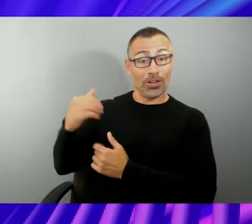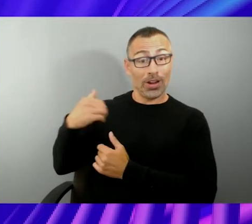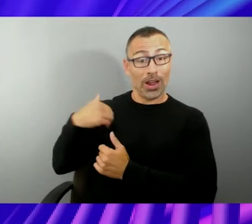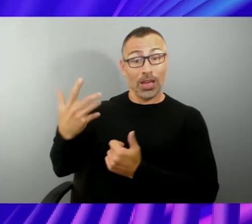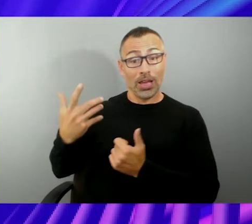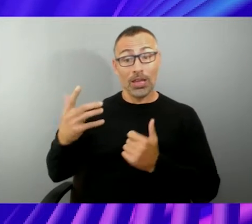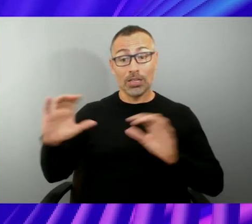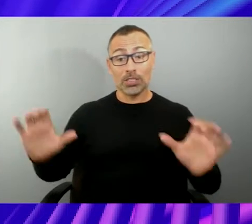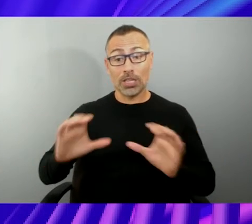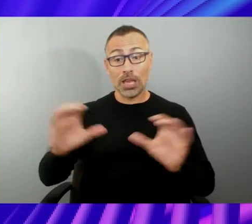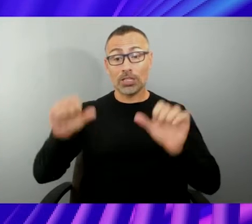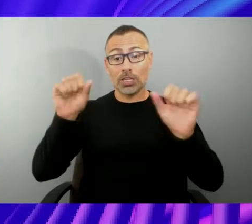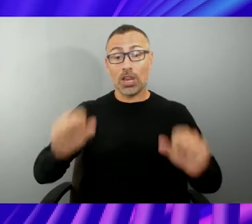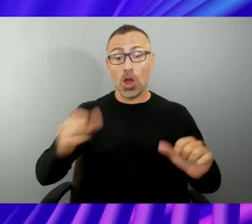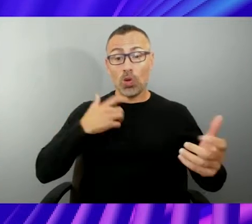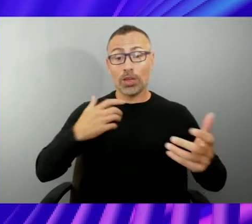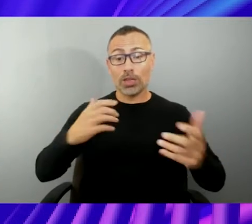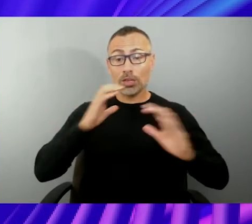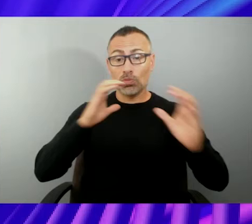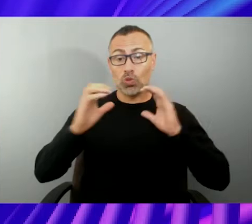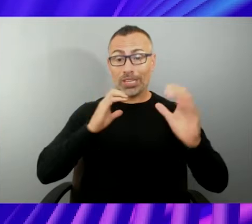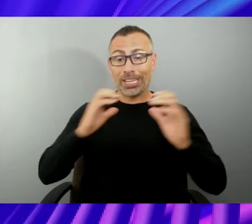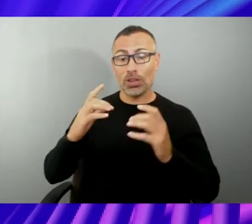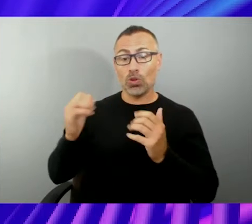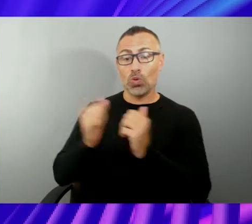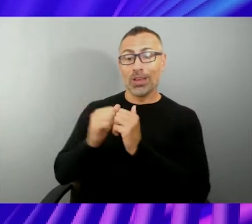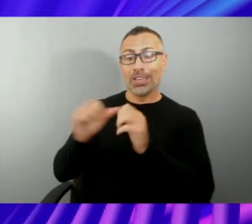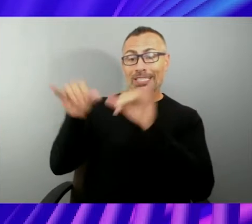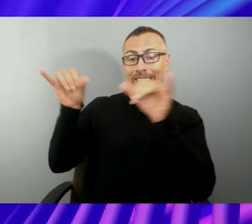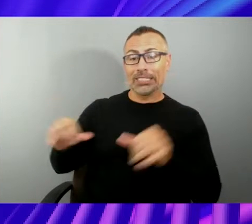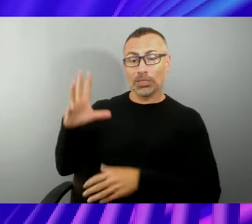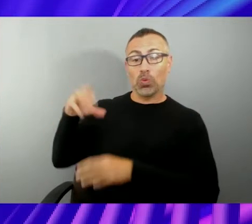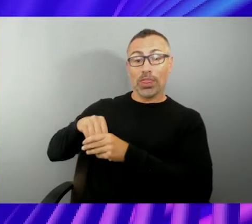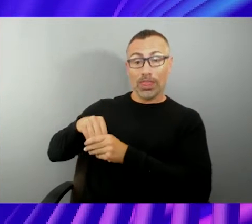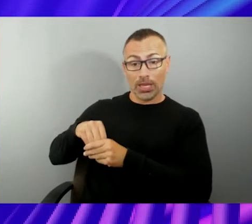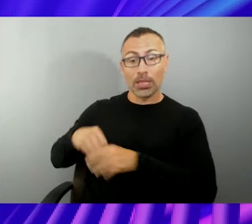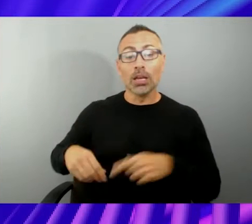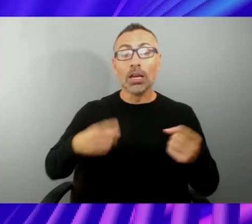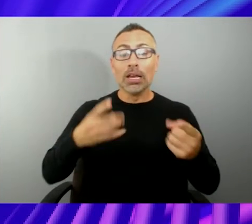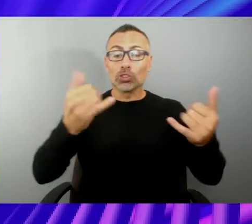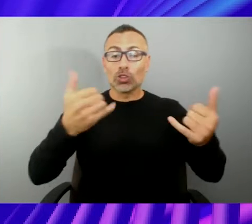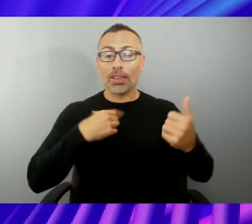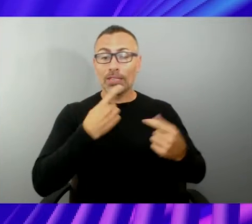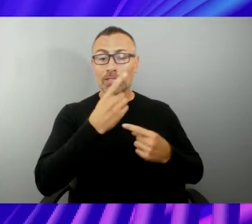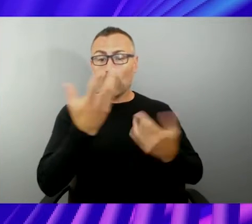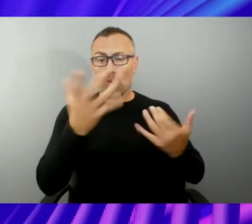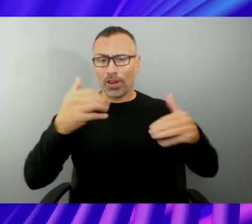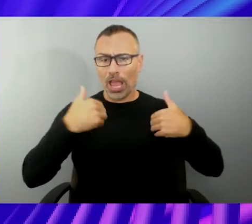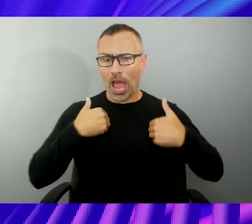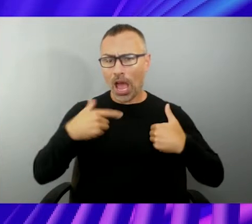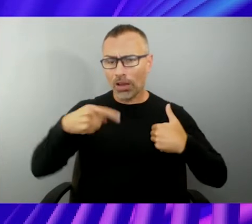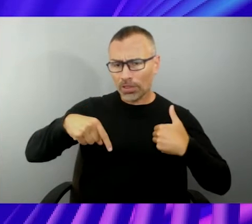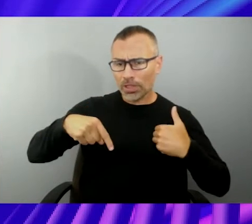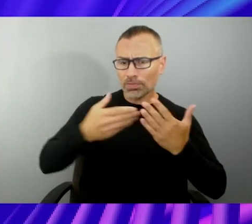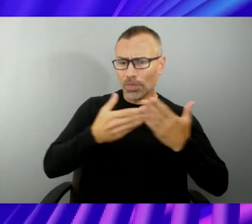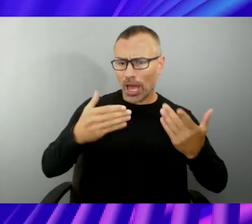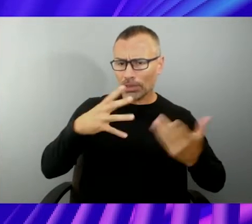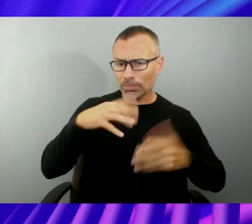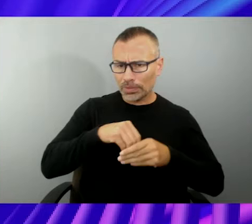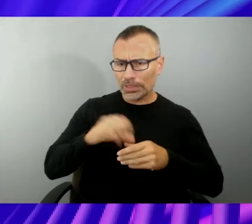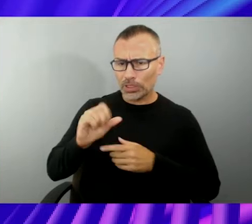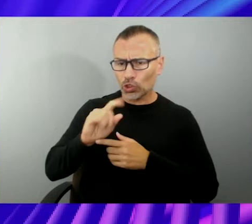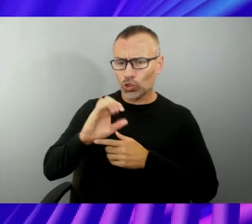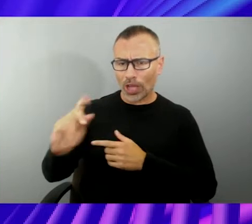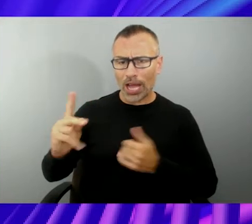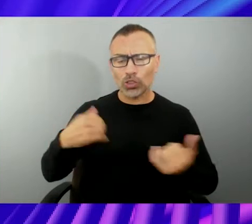an invoice system. And you can say, hey, we have the item in stock that the end user requested or ordered, and can you give me an invoice for the same? And